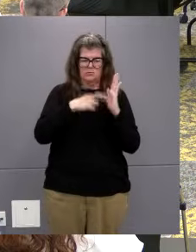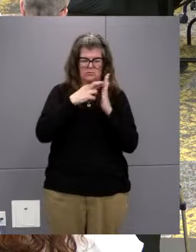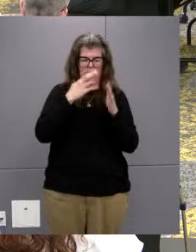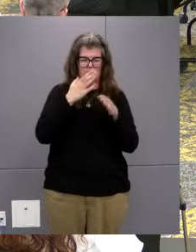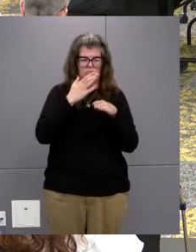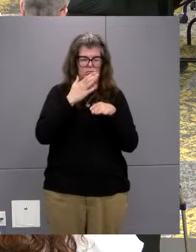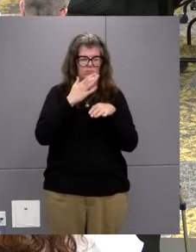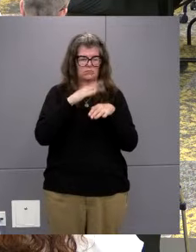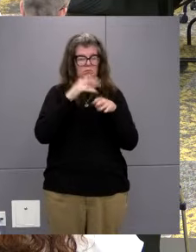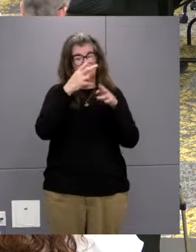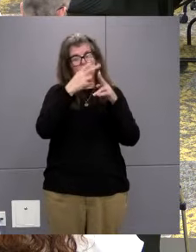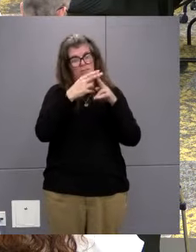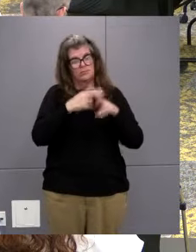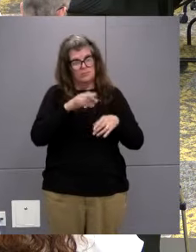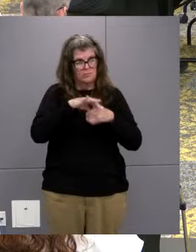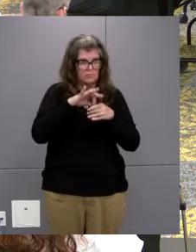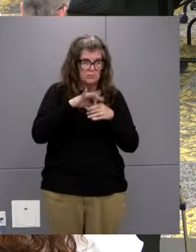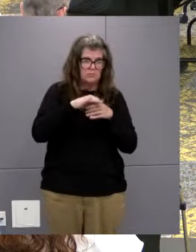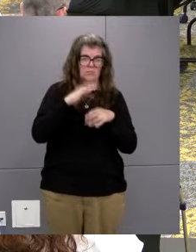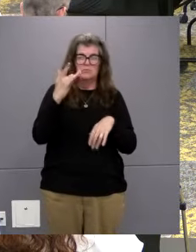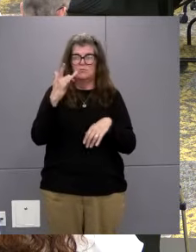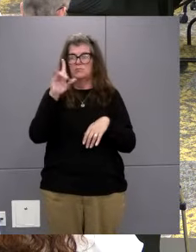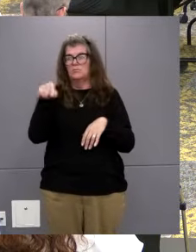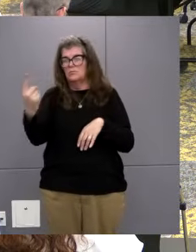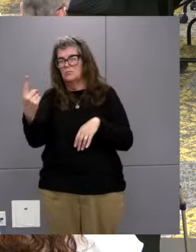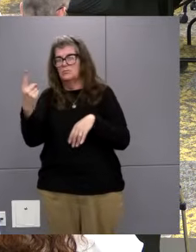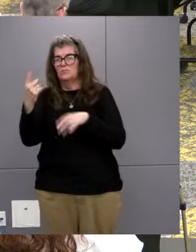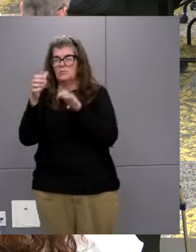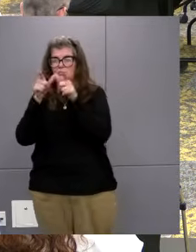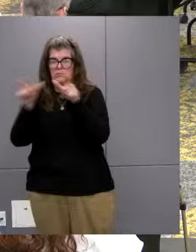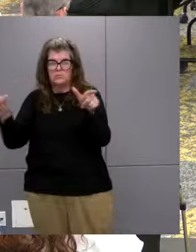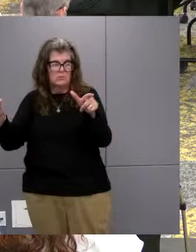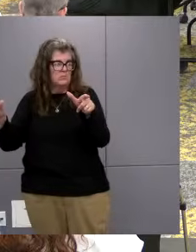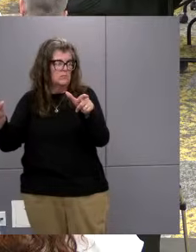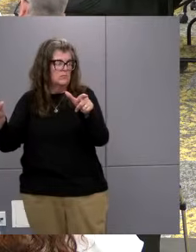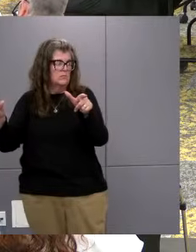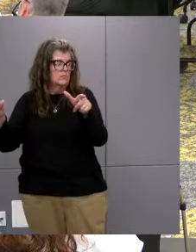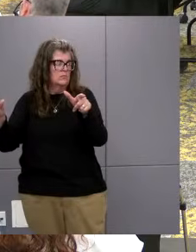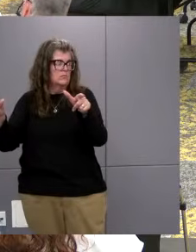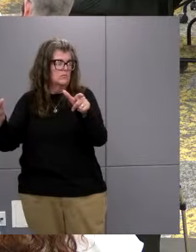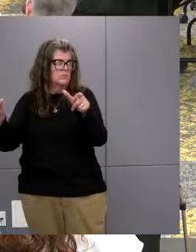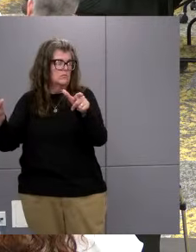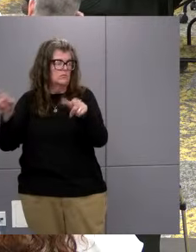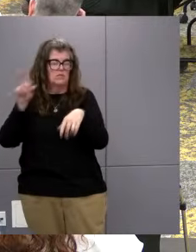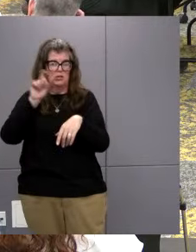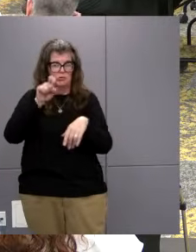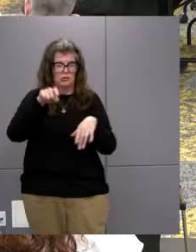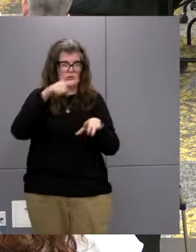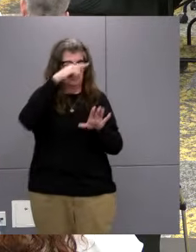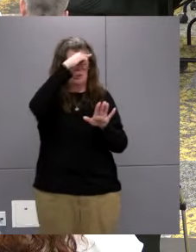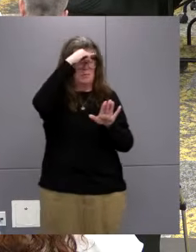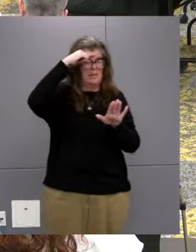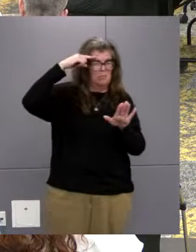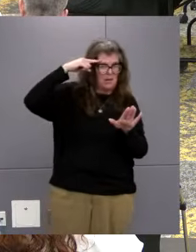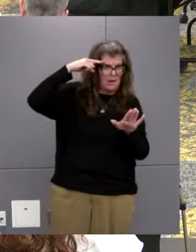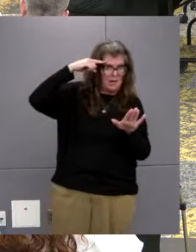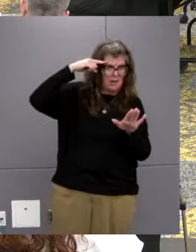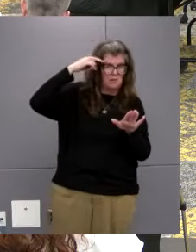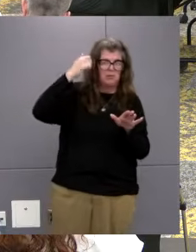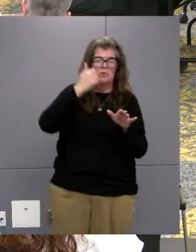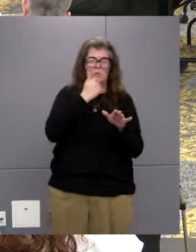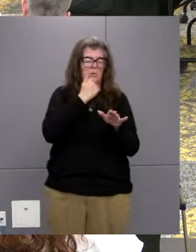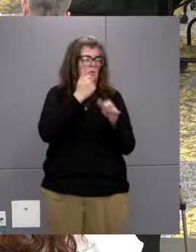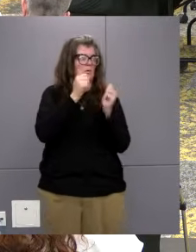shall, actually should be, because it is original language, it should be black typeset with a